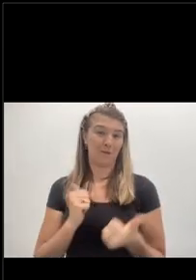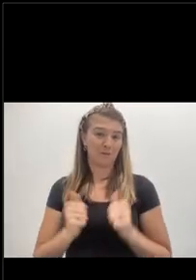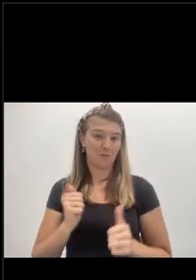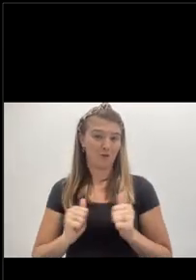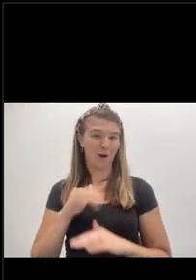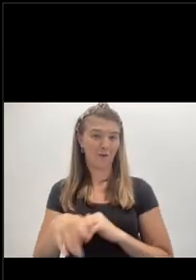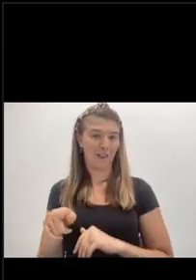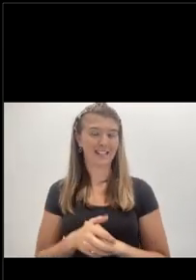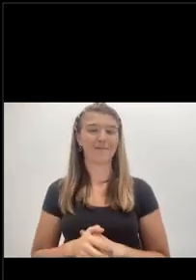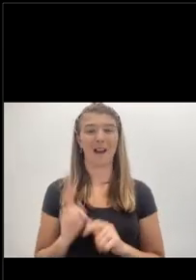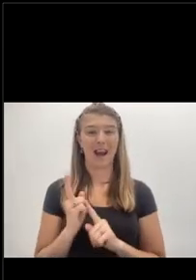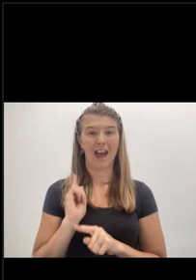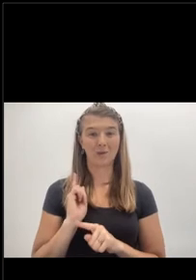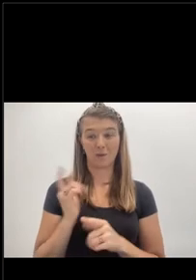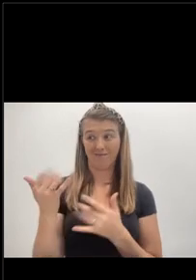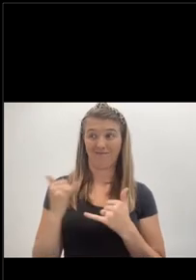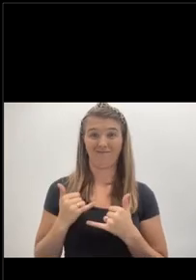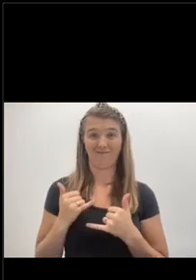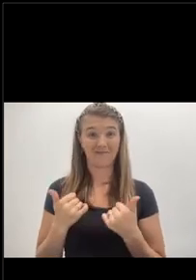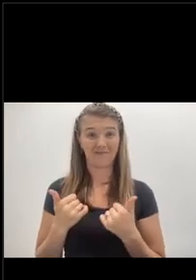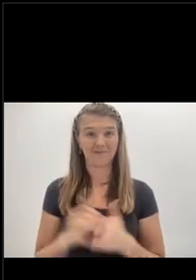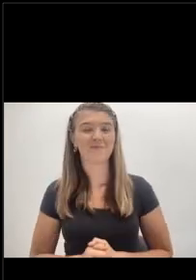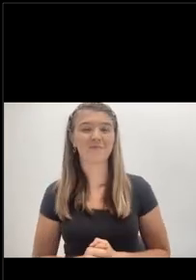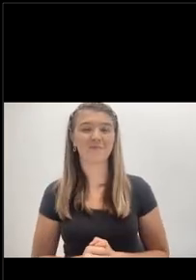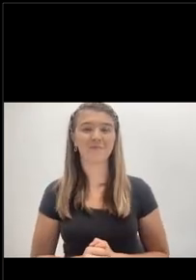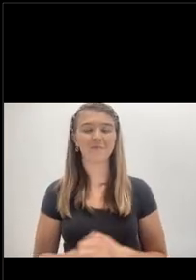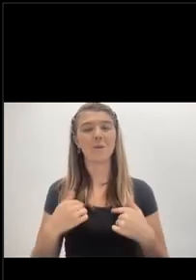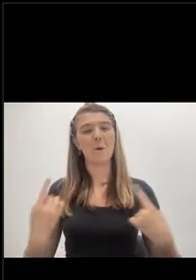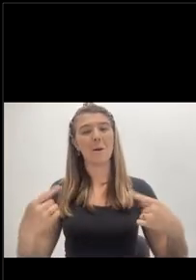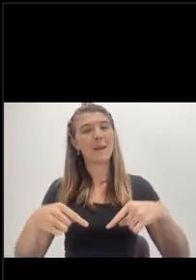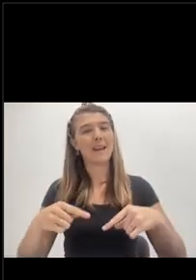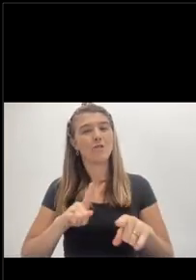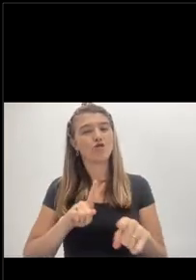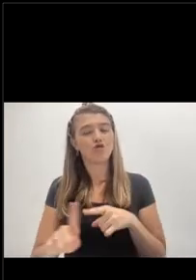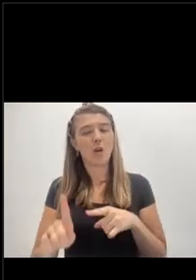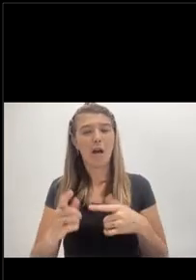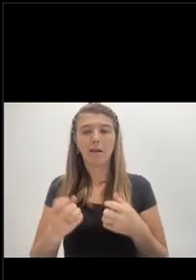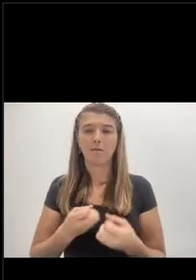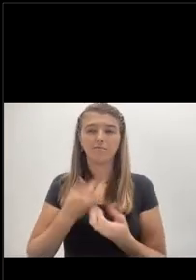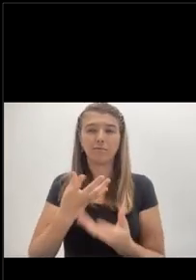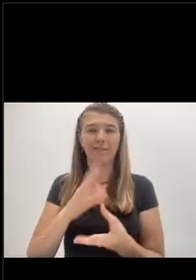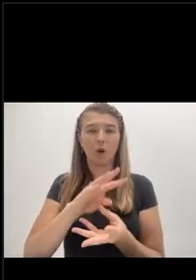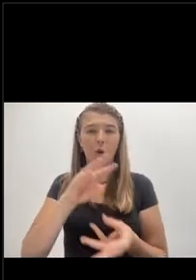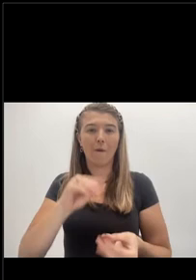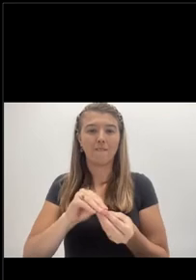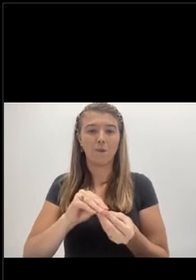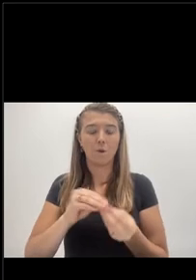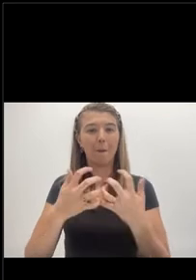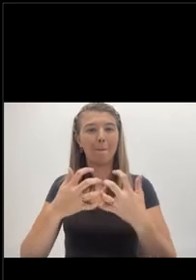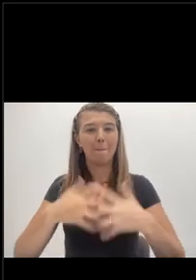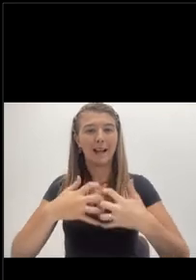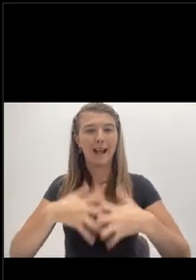week. So I'm here to try and give an overview of the mechanical recycling of polyethylene and polypropylene,